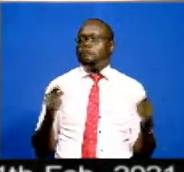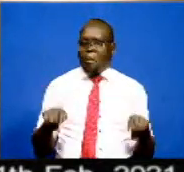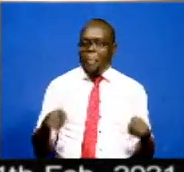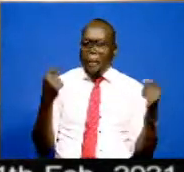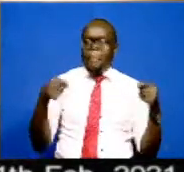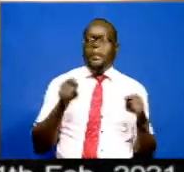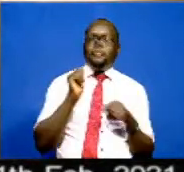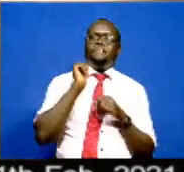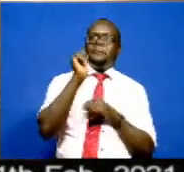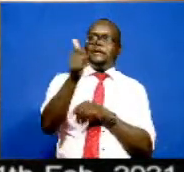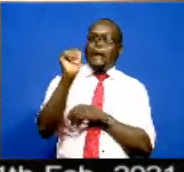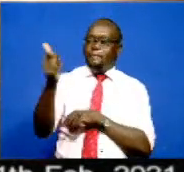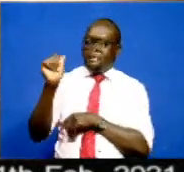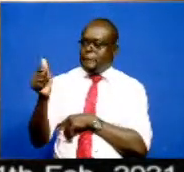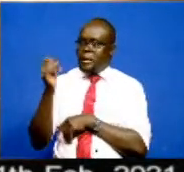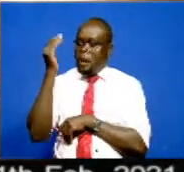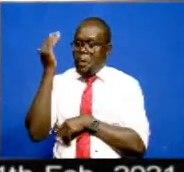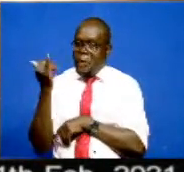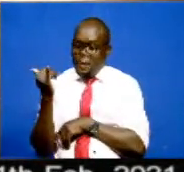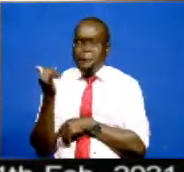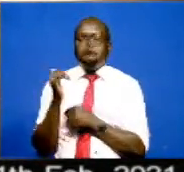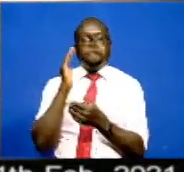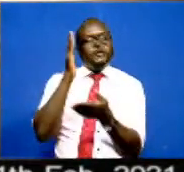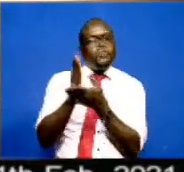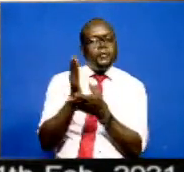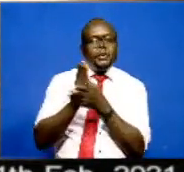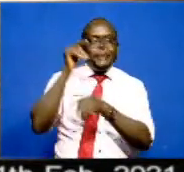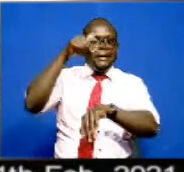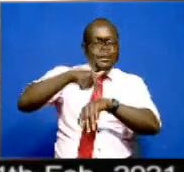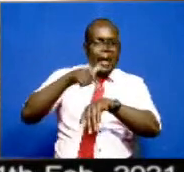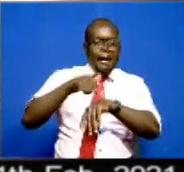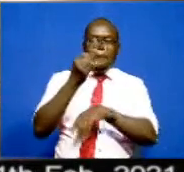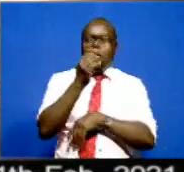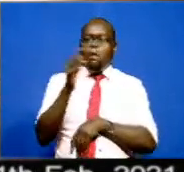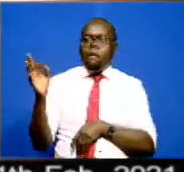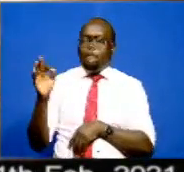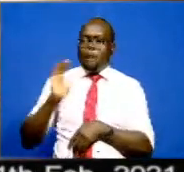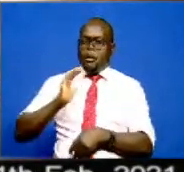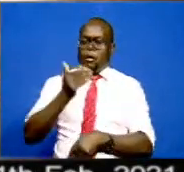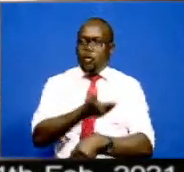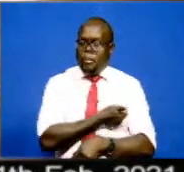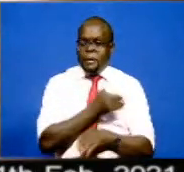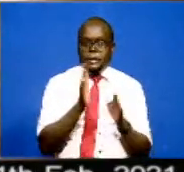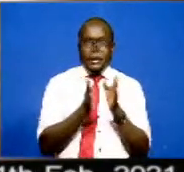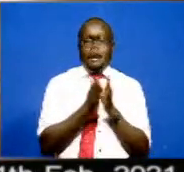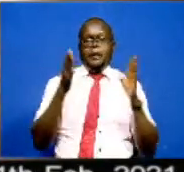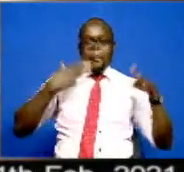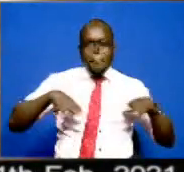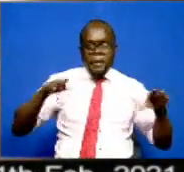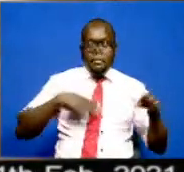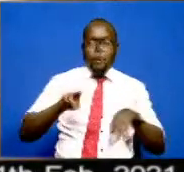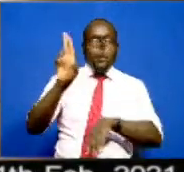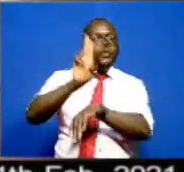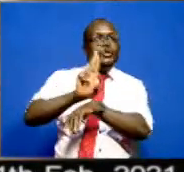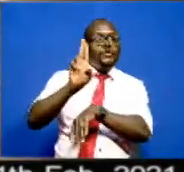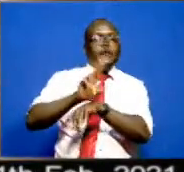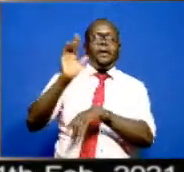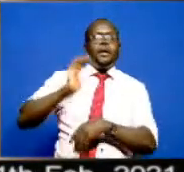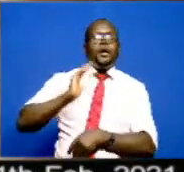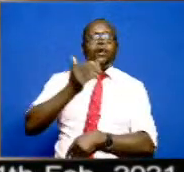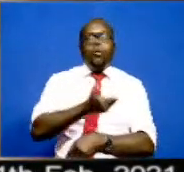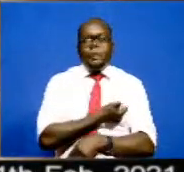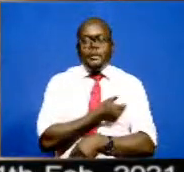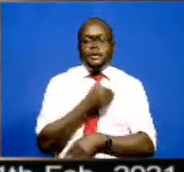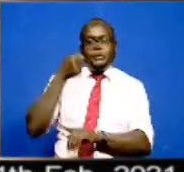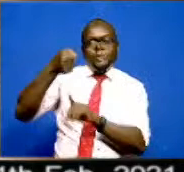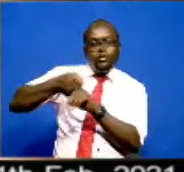ourselves. Because really, when it comes to committees and people using committees to